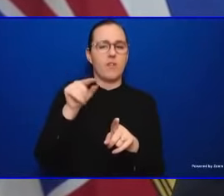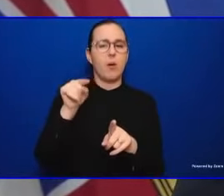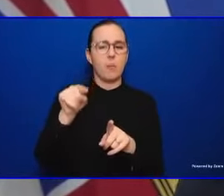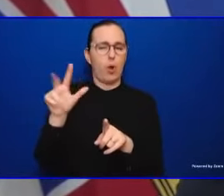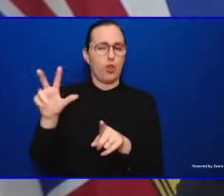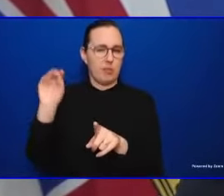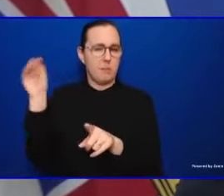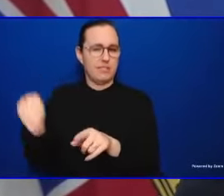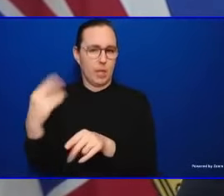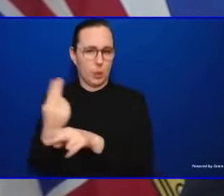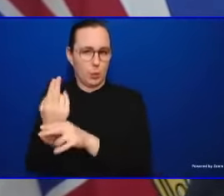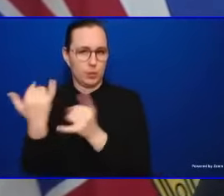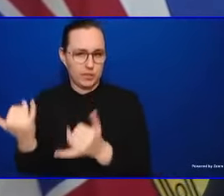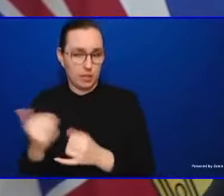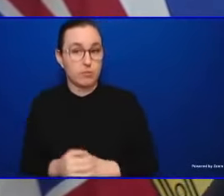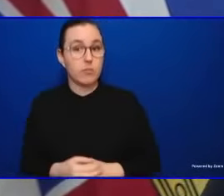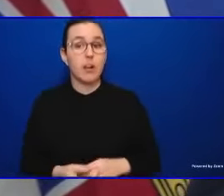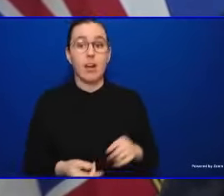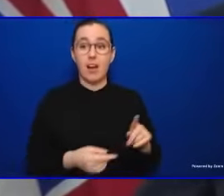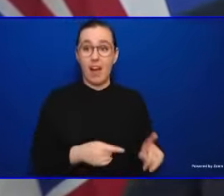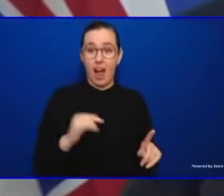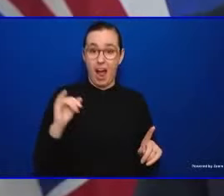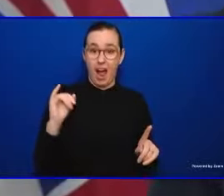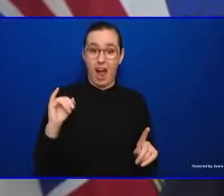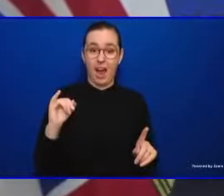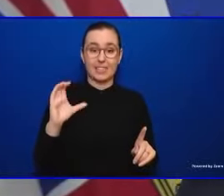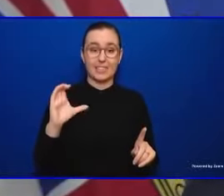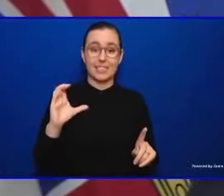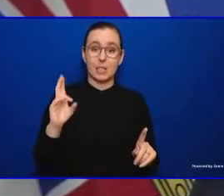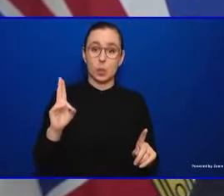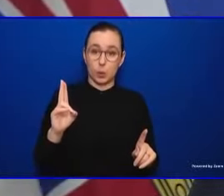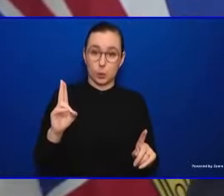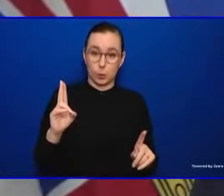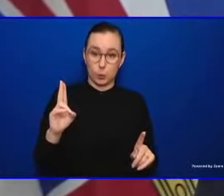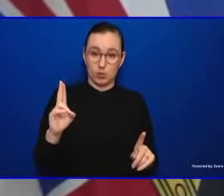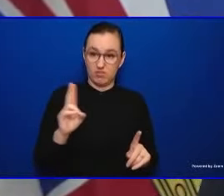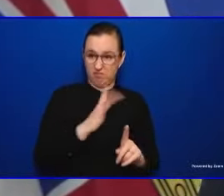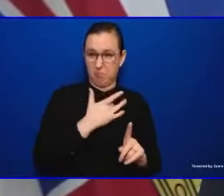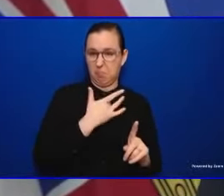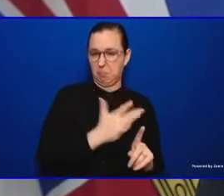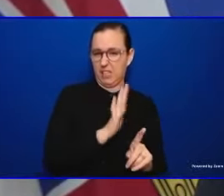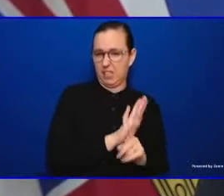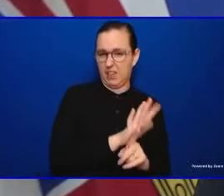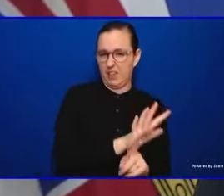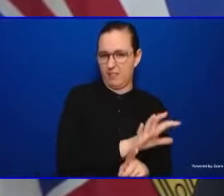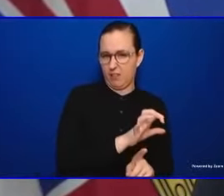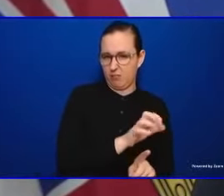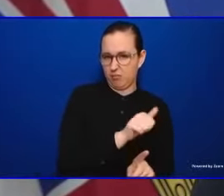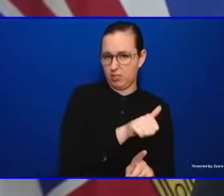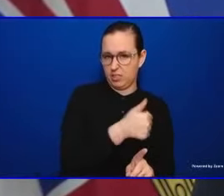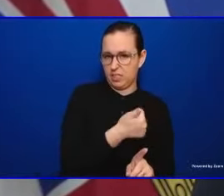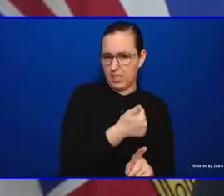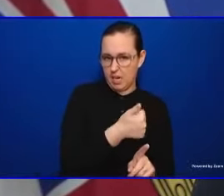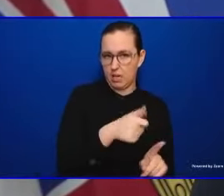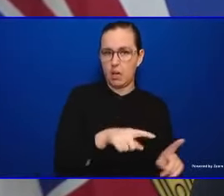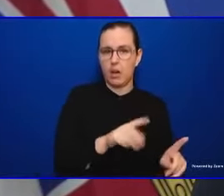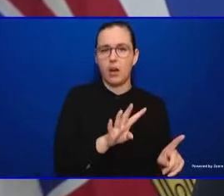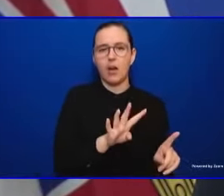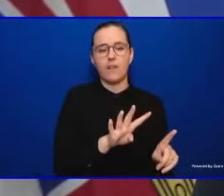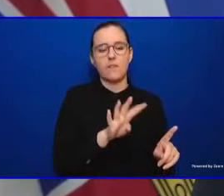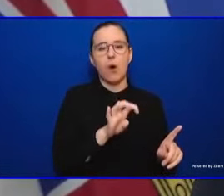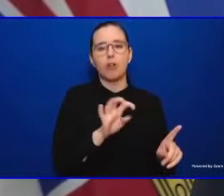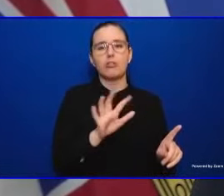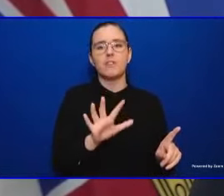critical care beds, I should say, of the 510 base beds, 454 are occupied at the moment. Of